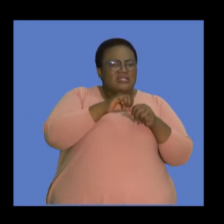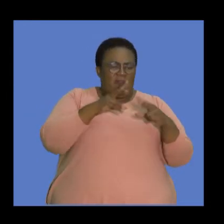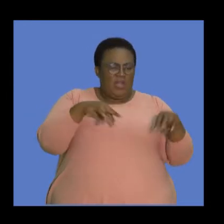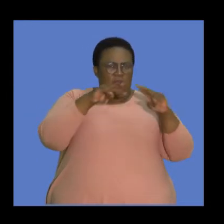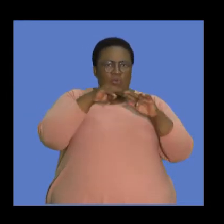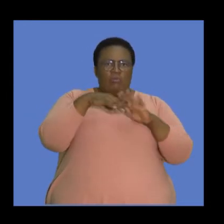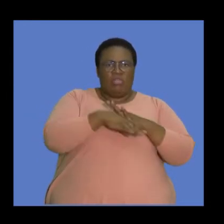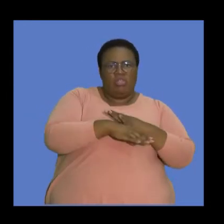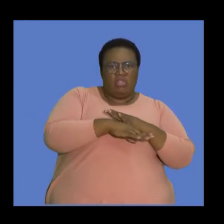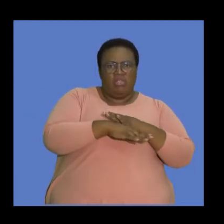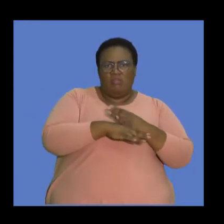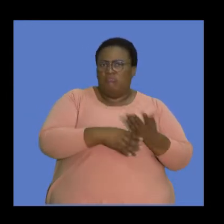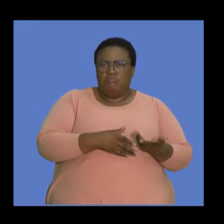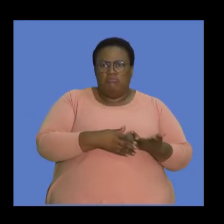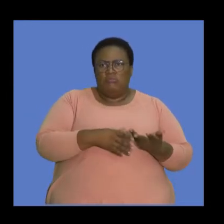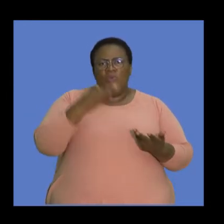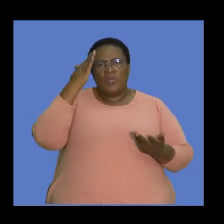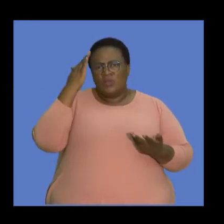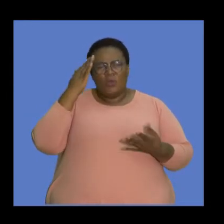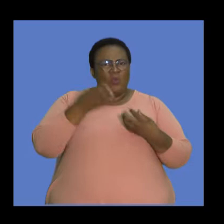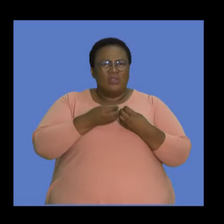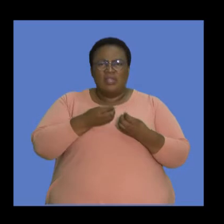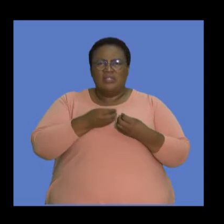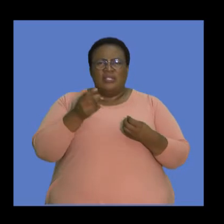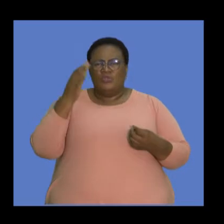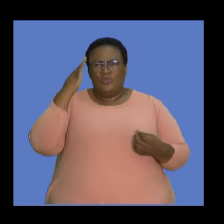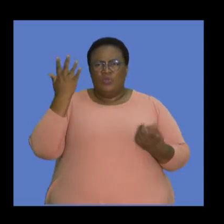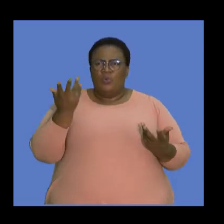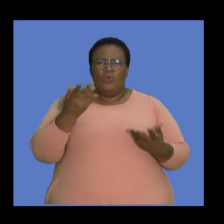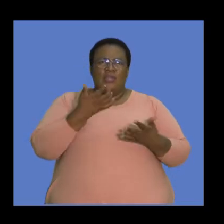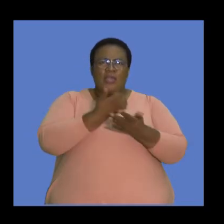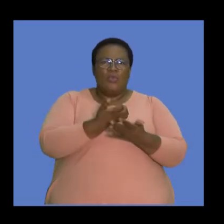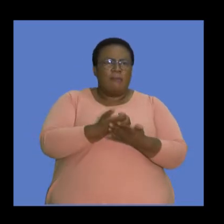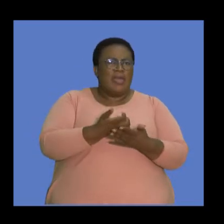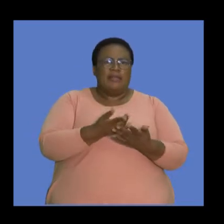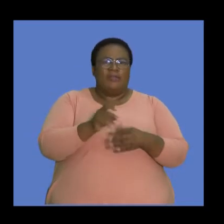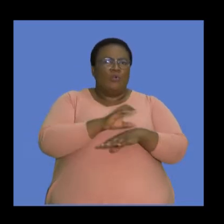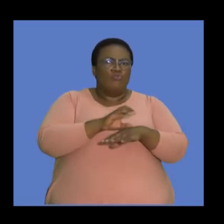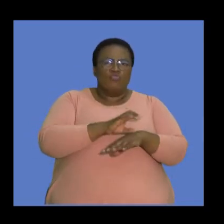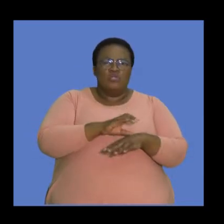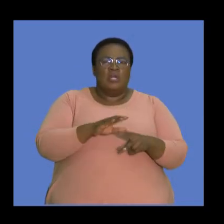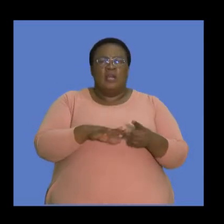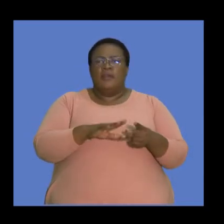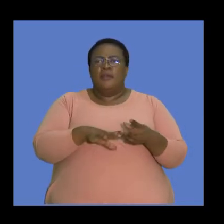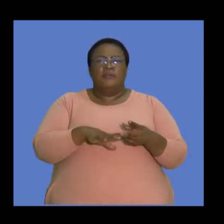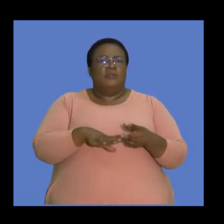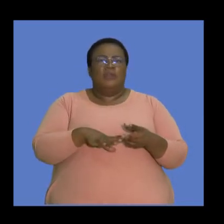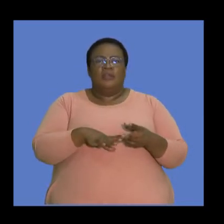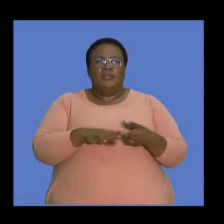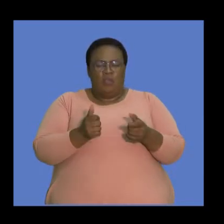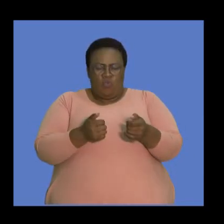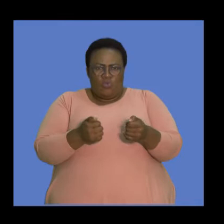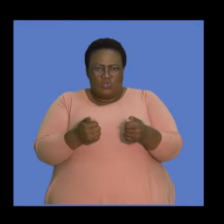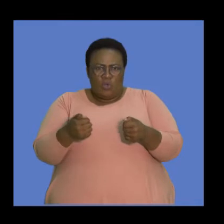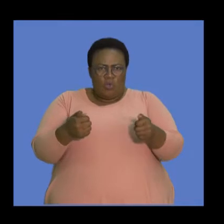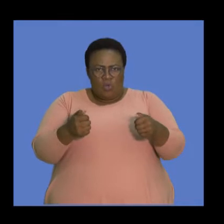what happens. And those things we're talking about, those assets and equipment, it's like your computers, your consoles,